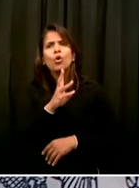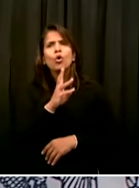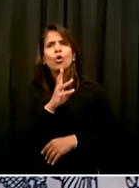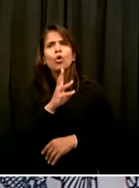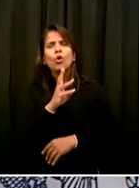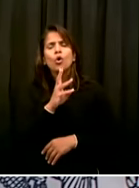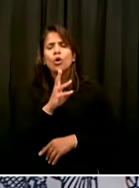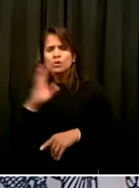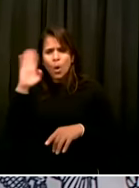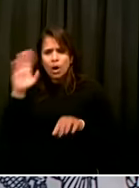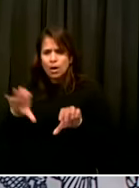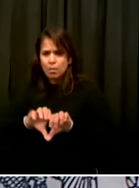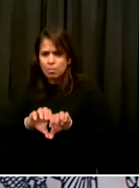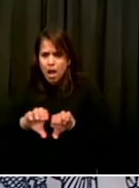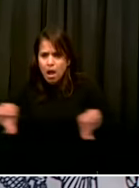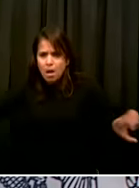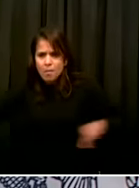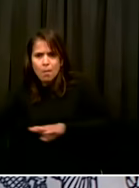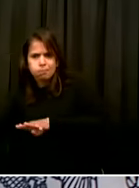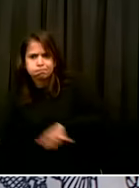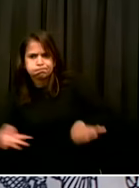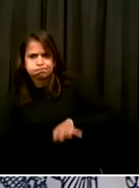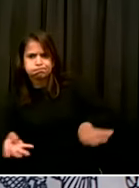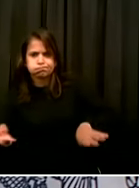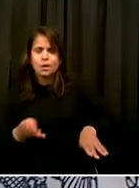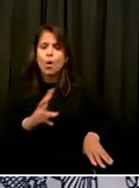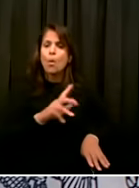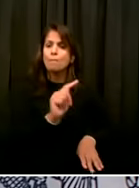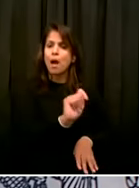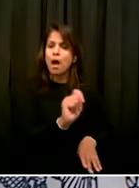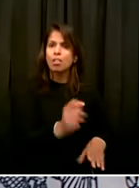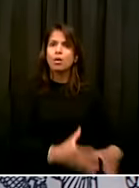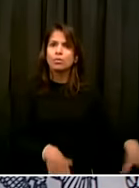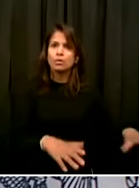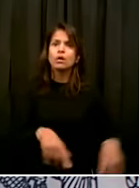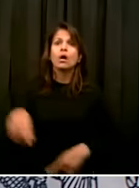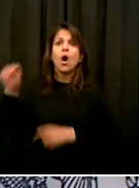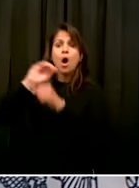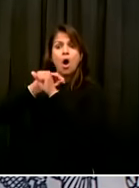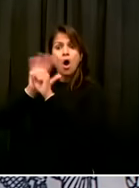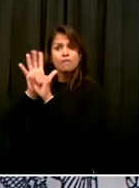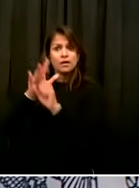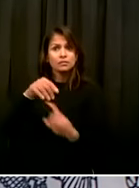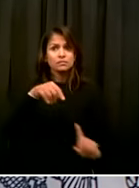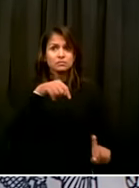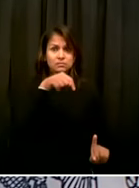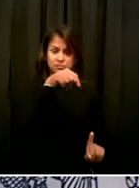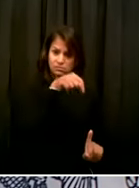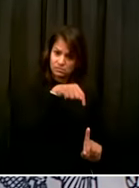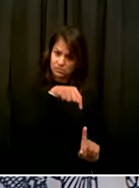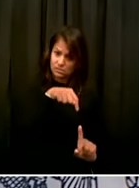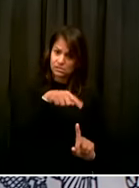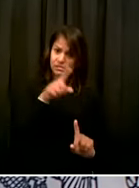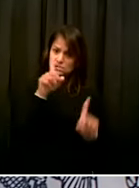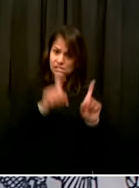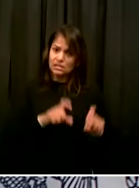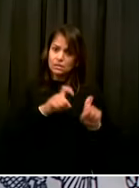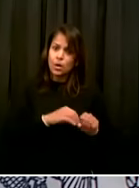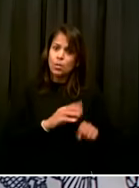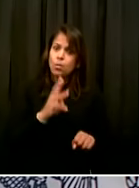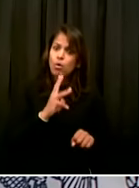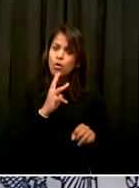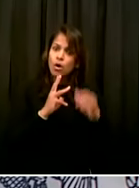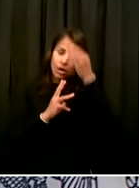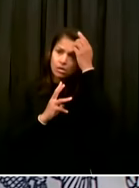lagging, and the city is especially well-positioned to use this technology because of our infrastructure of